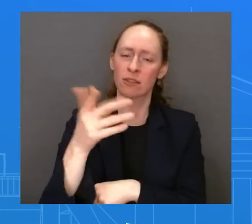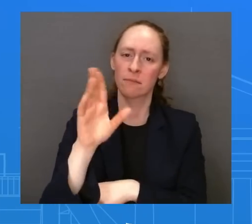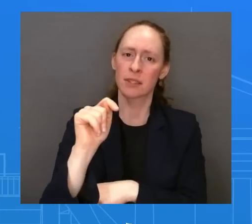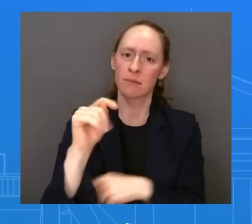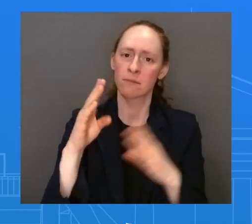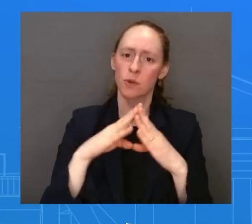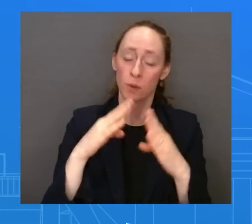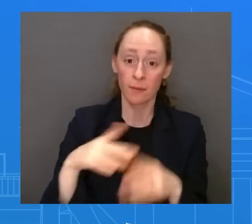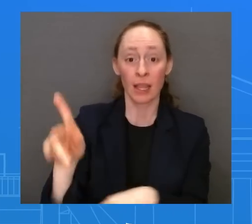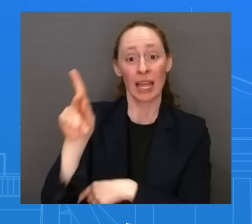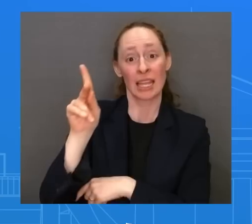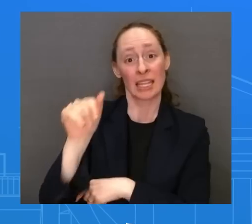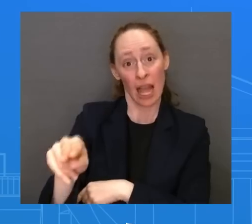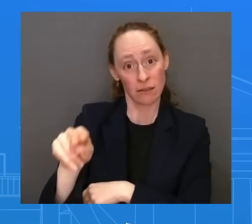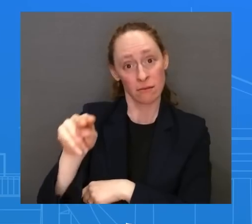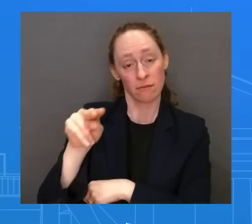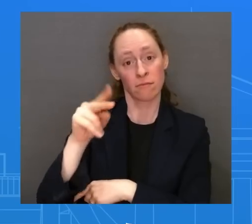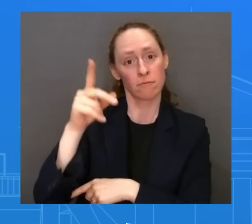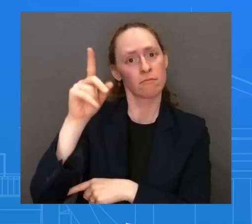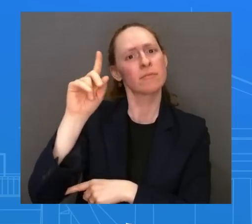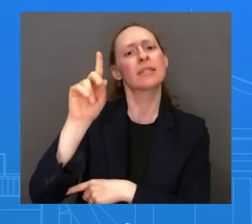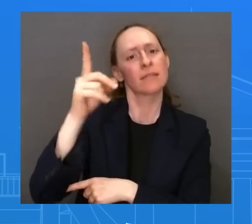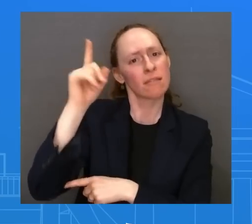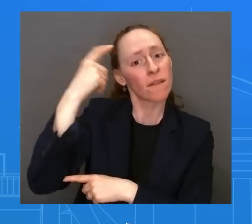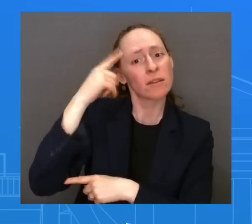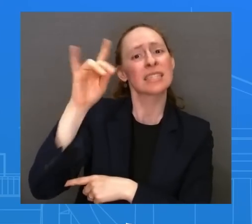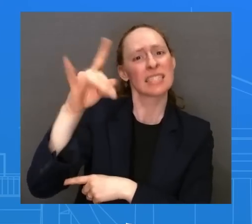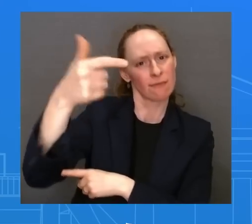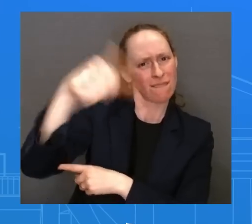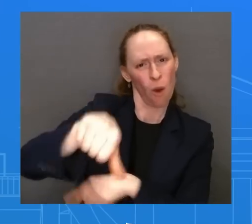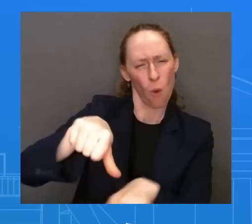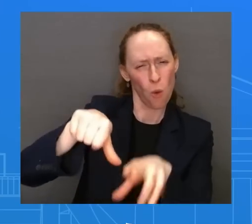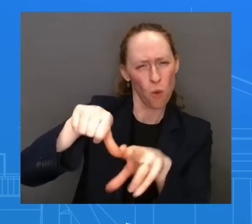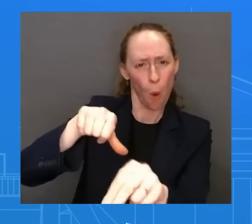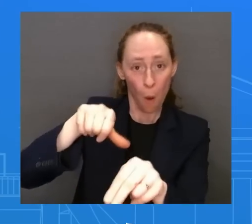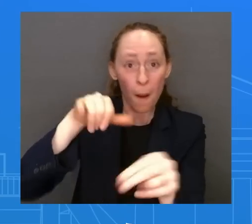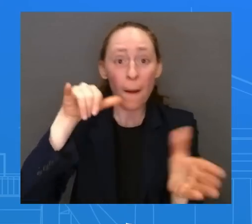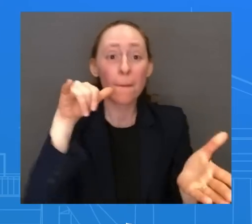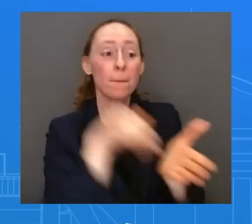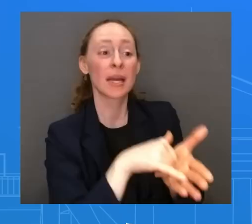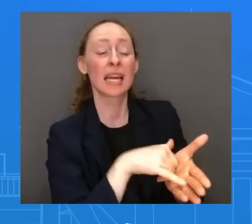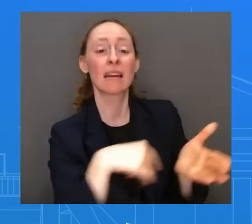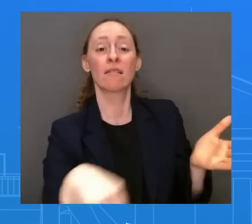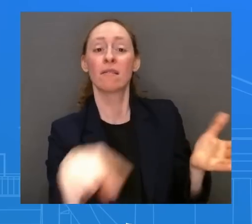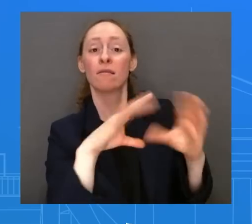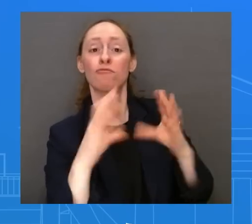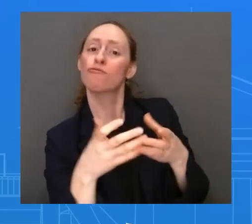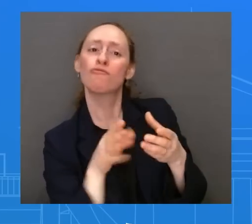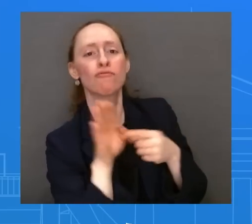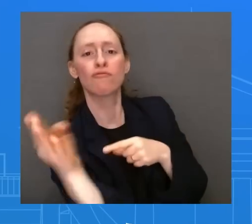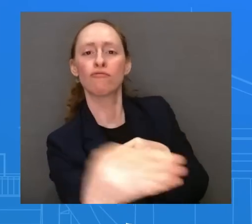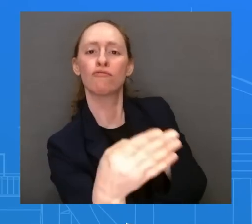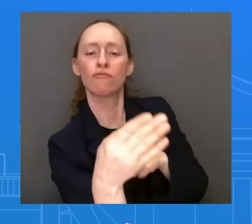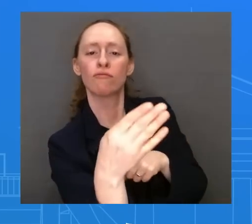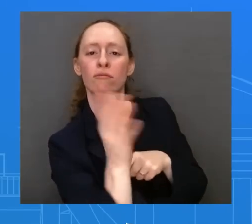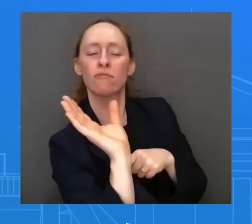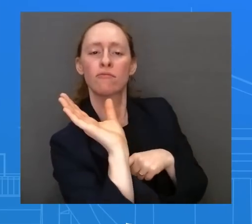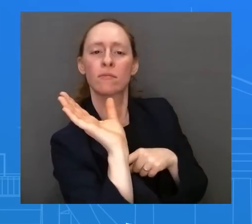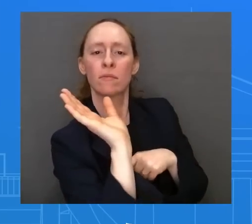the 20th state that has banned transgender kids from participating in schools sports